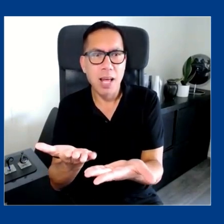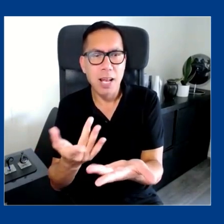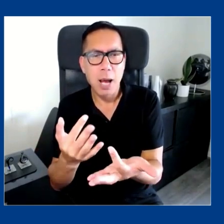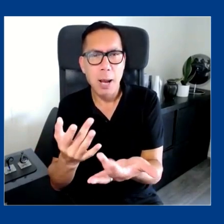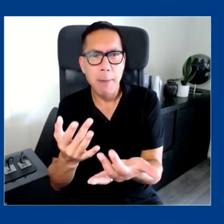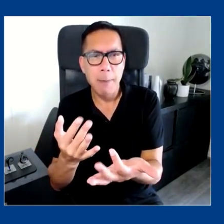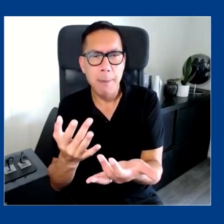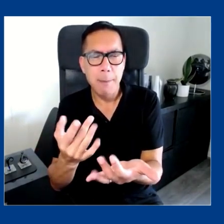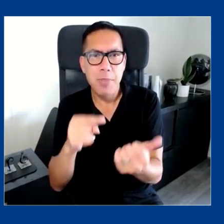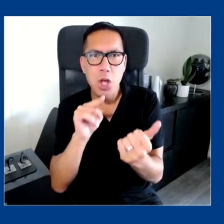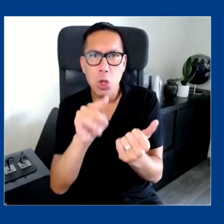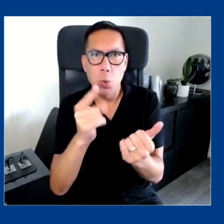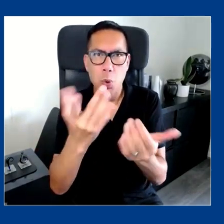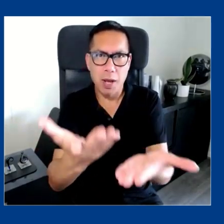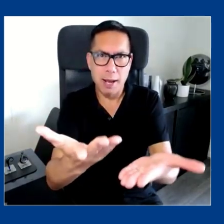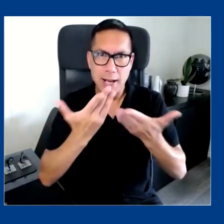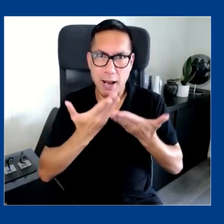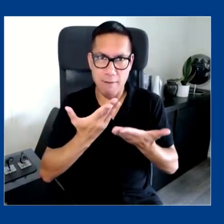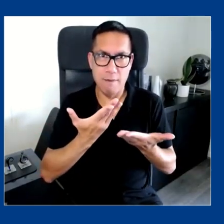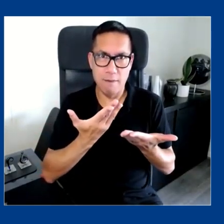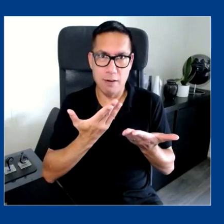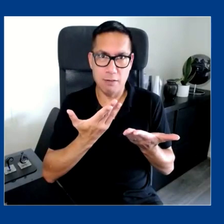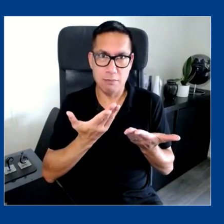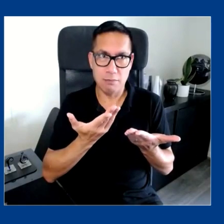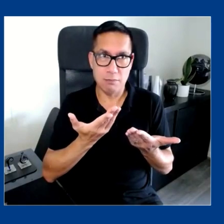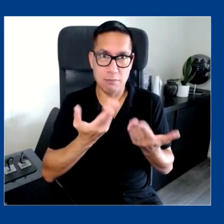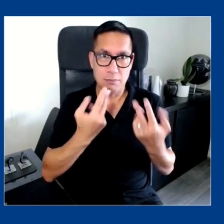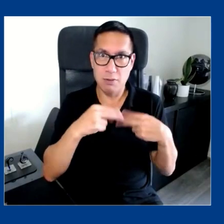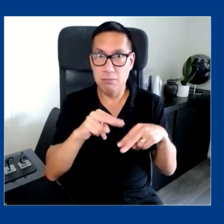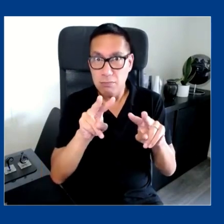you've given us an extraordinary insight